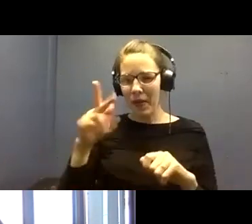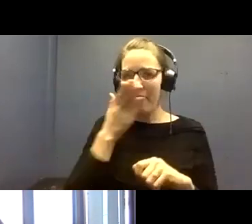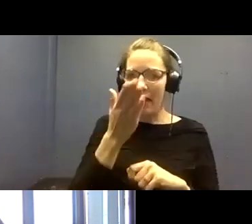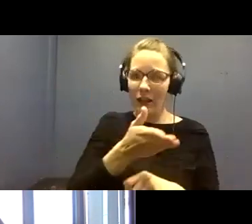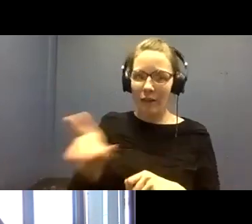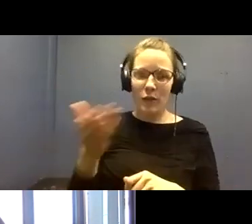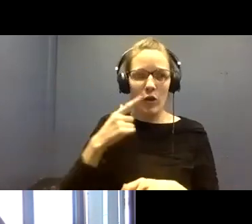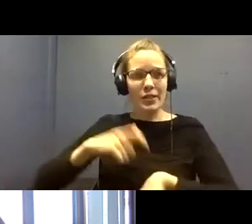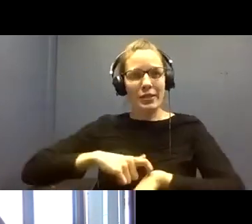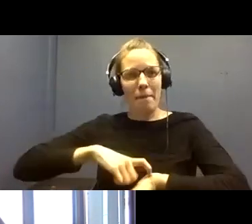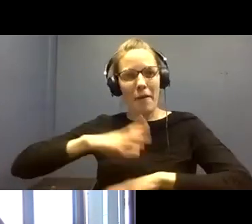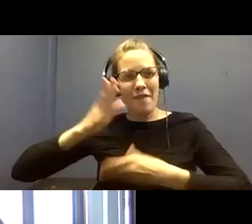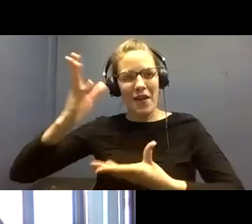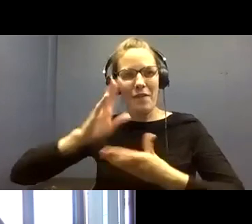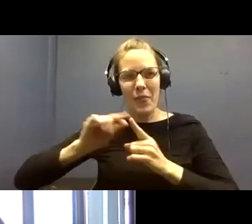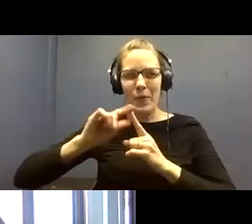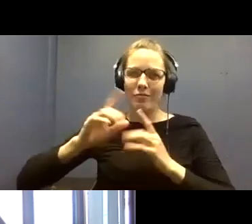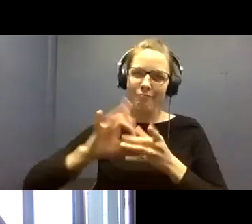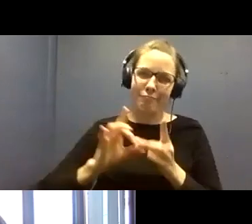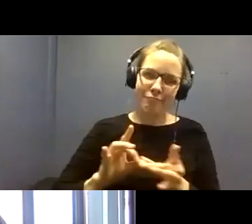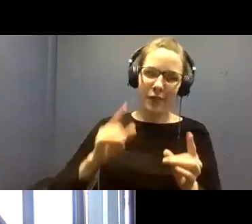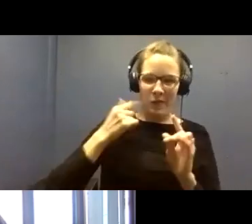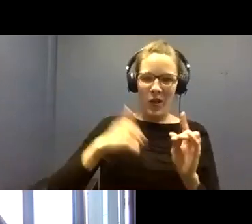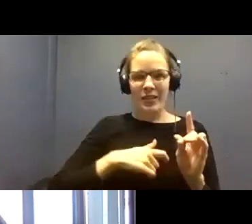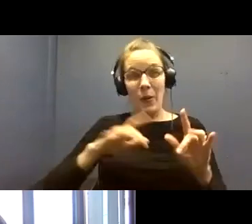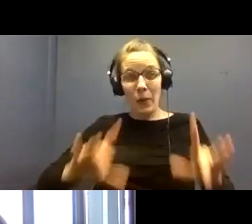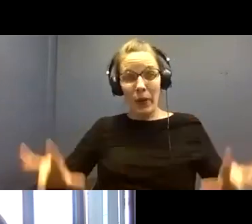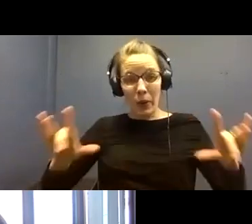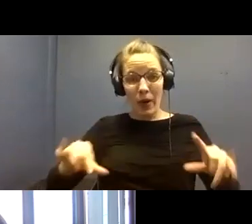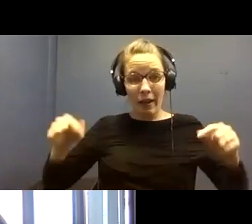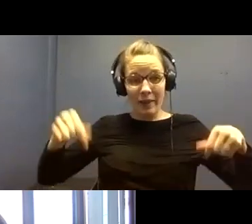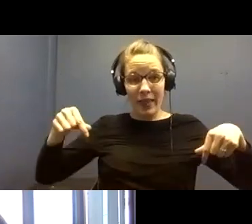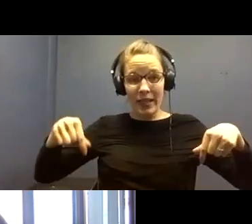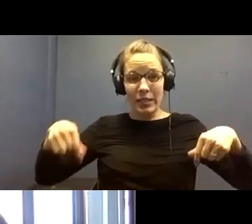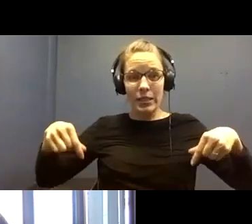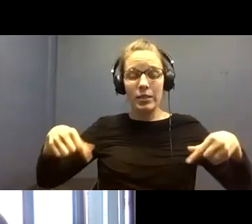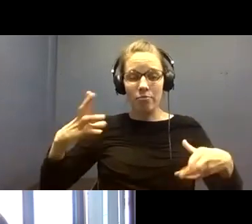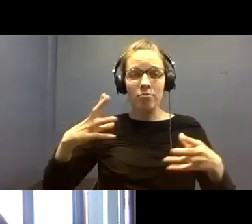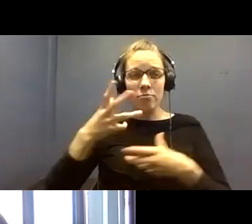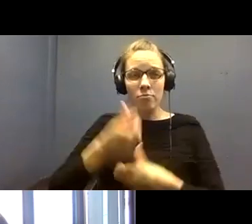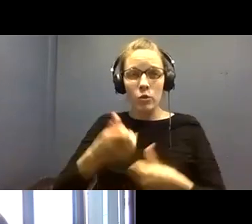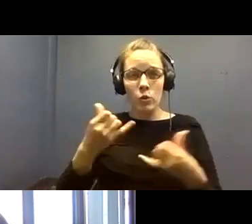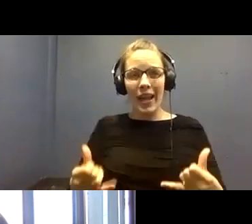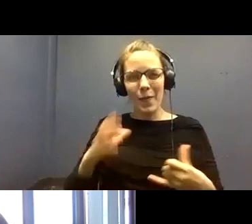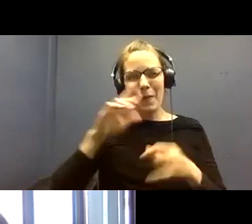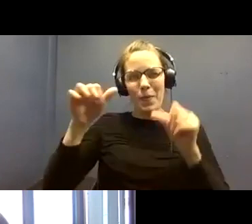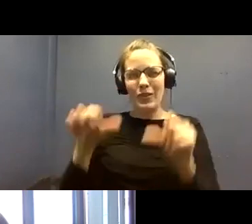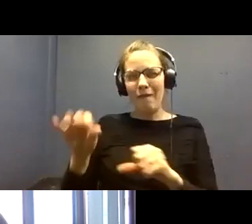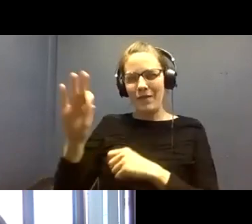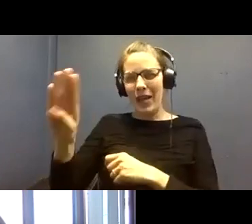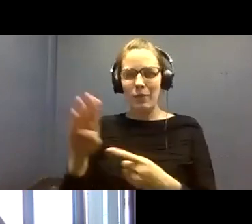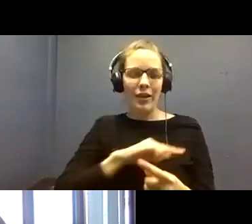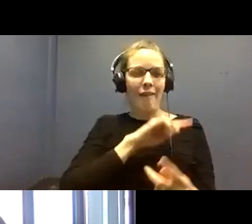and for offering those words for us. The recording of this briefing today will be posted on our Facebook page as well as on